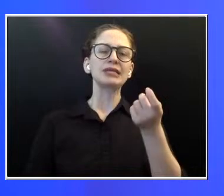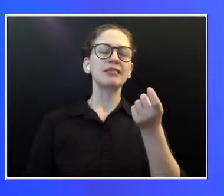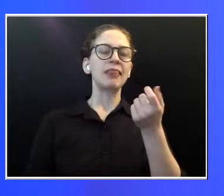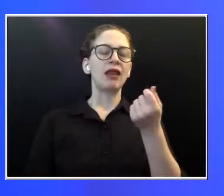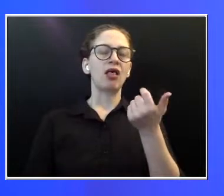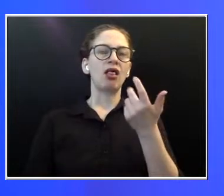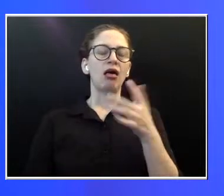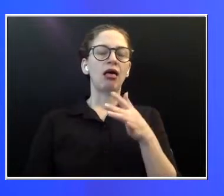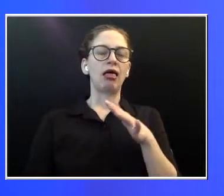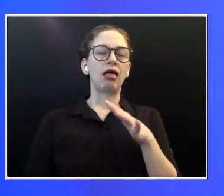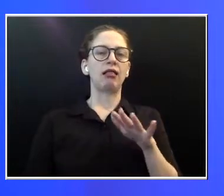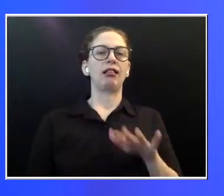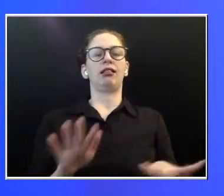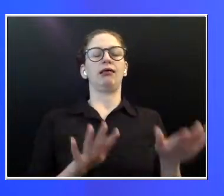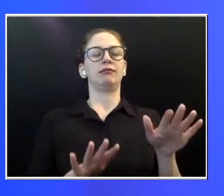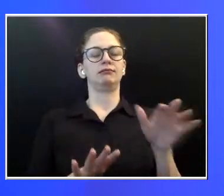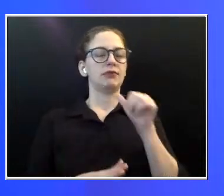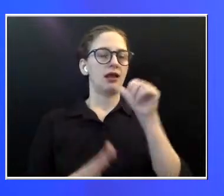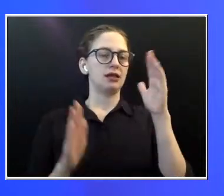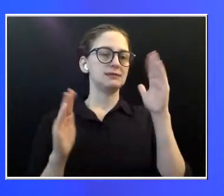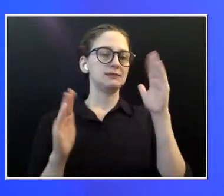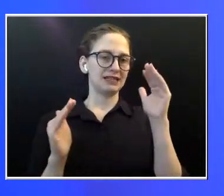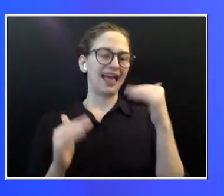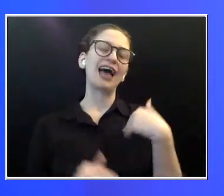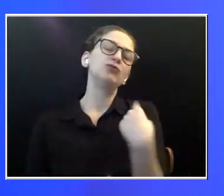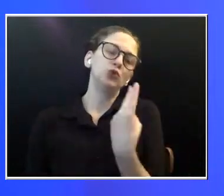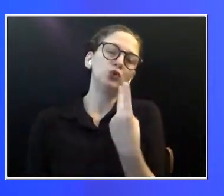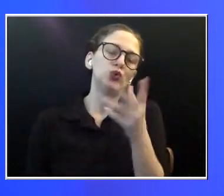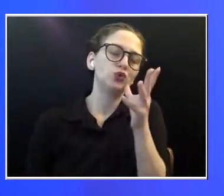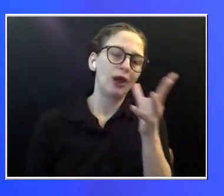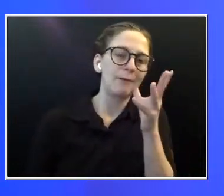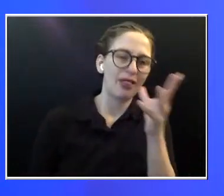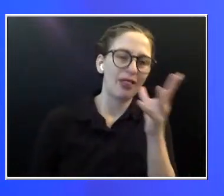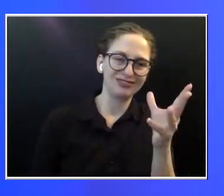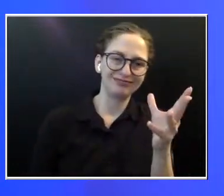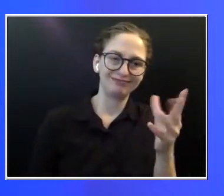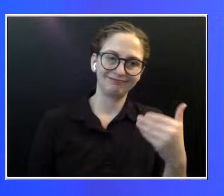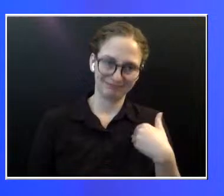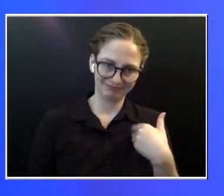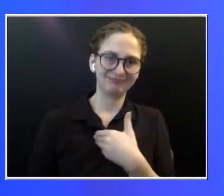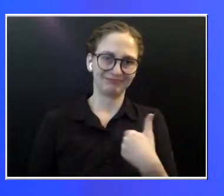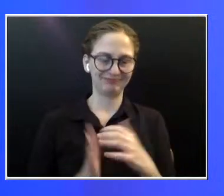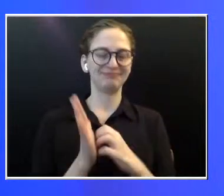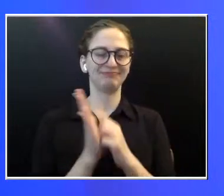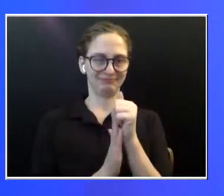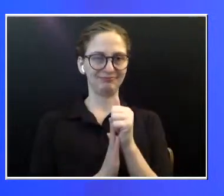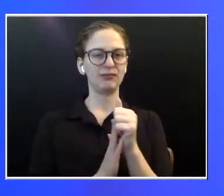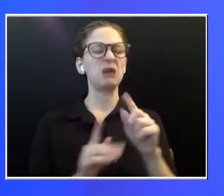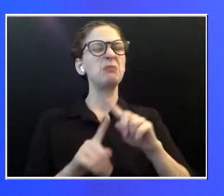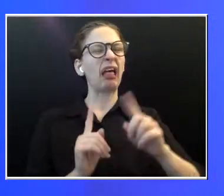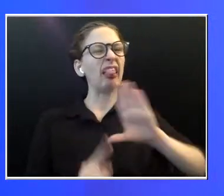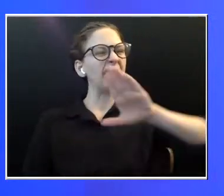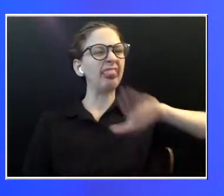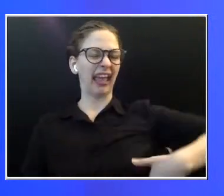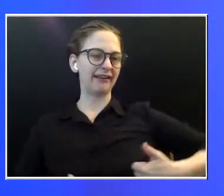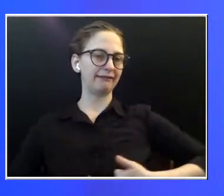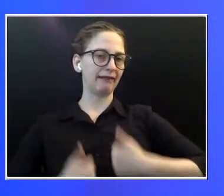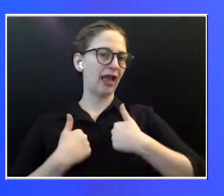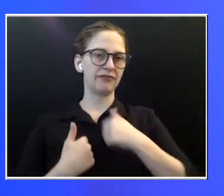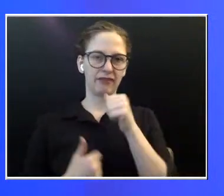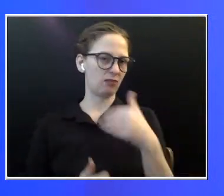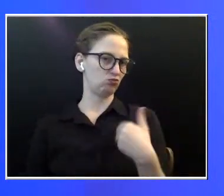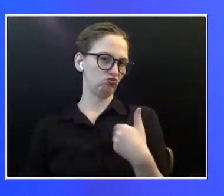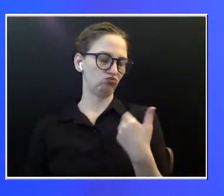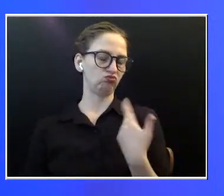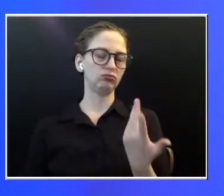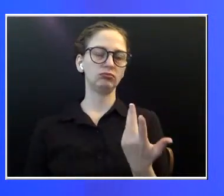two grandmothers that had breast cancer, but late in life, so it wasn't necessarily expected to be genetic. But when I connected with